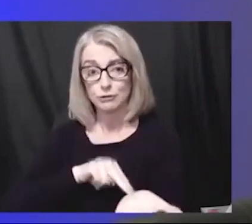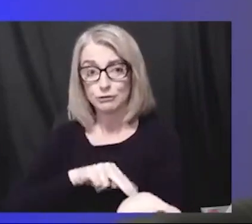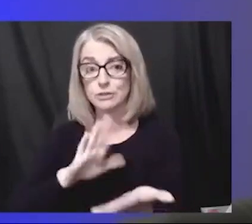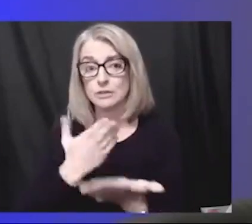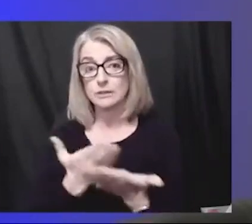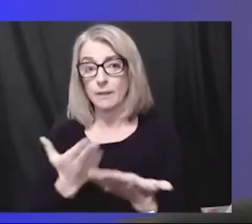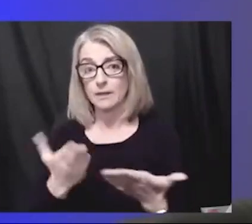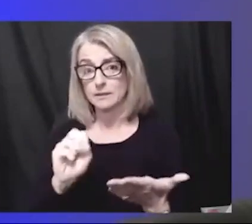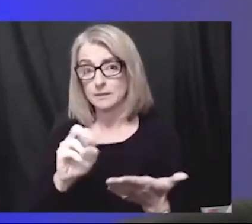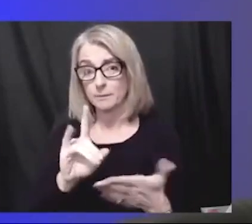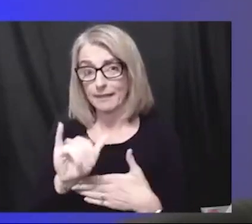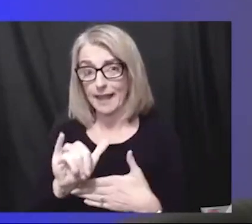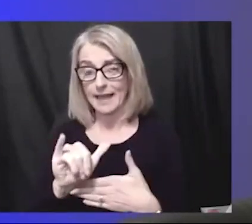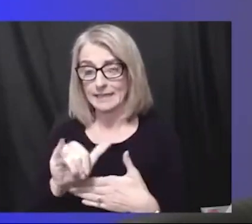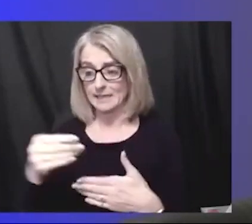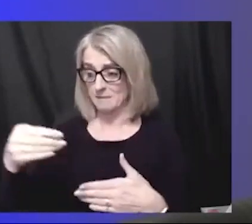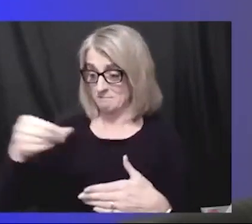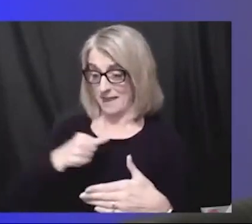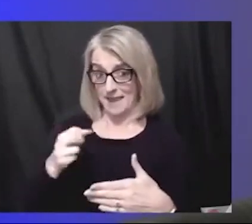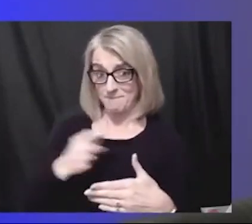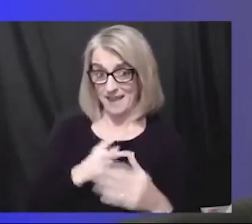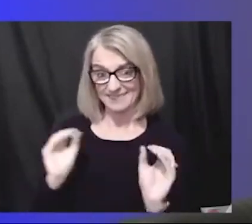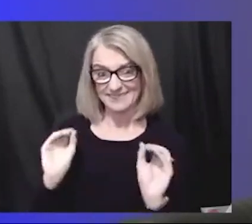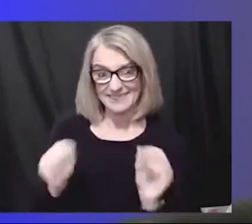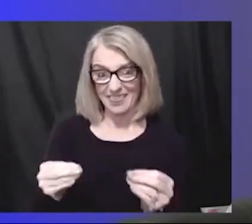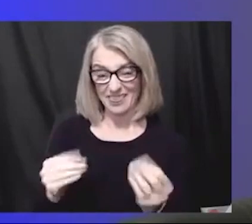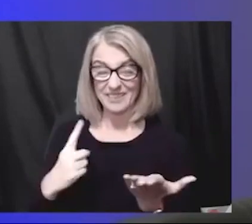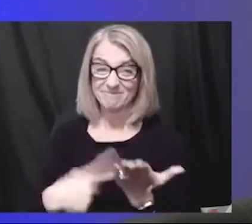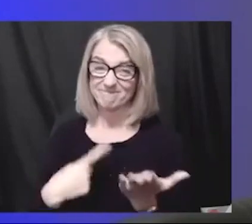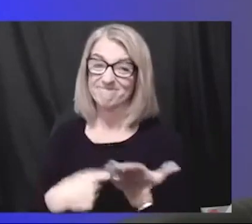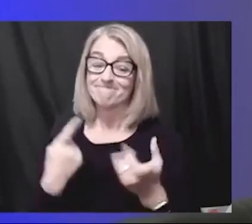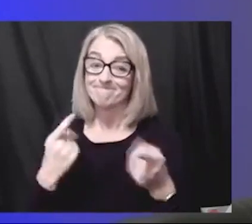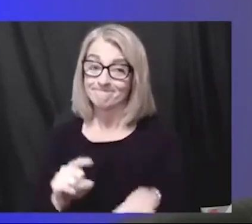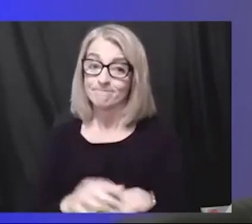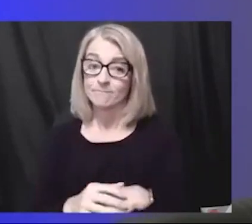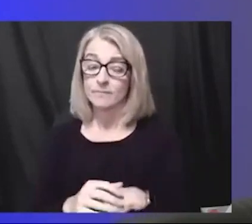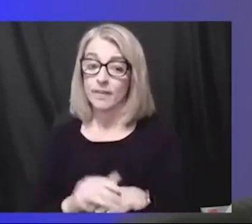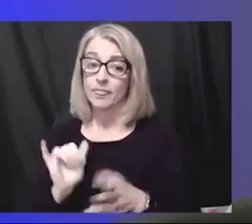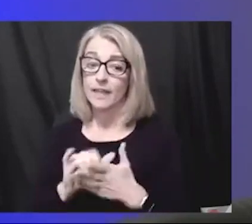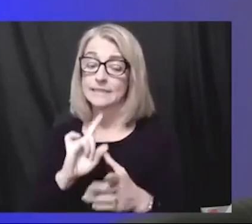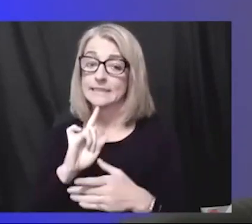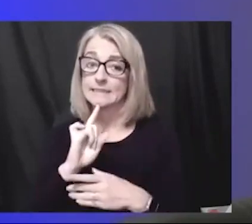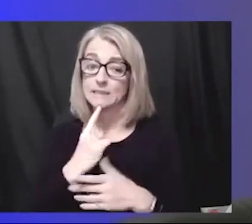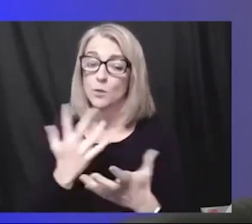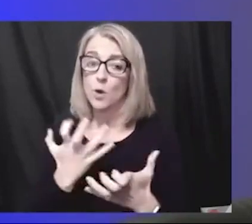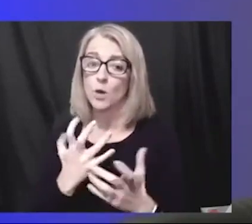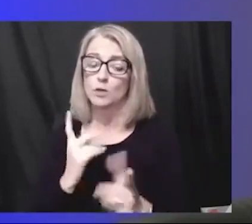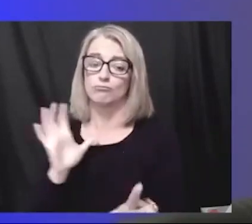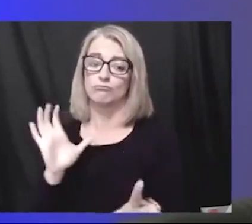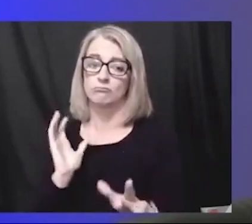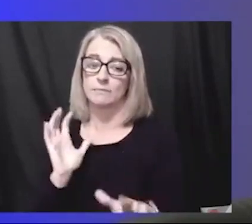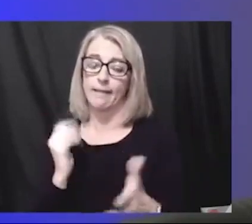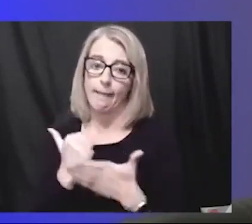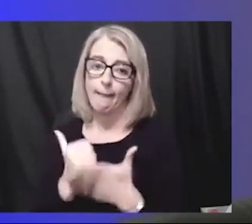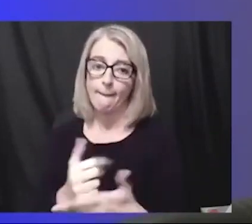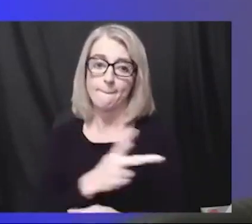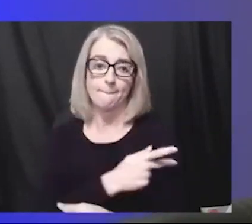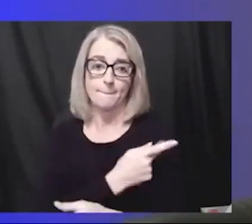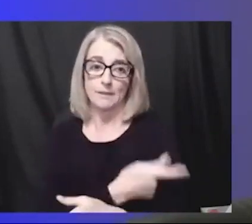if you're hospitalized and you get really sick and you get critically ill, you're unvaccinated, you may become